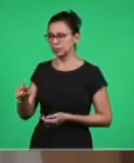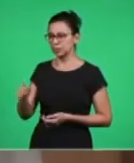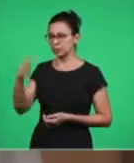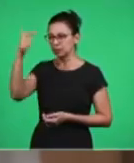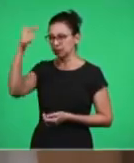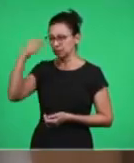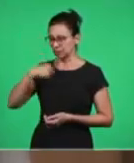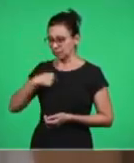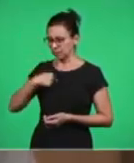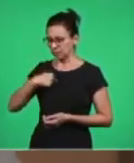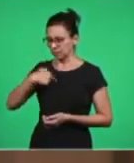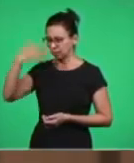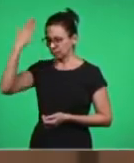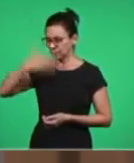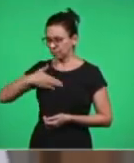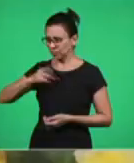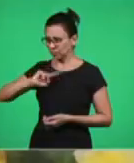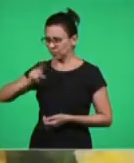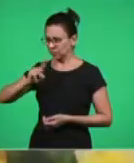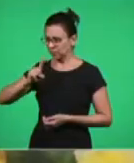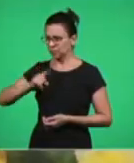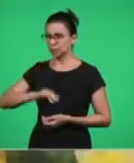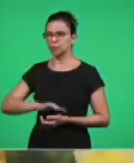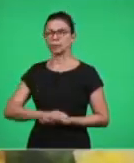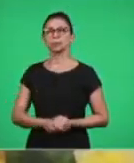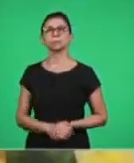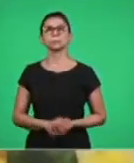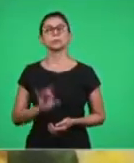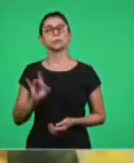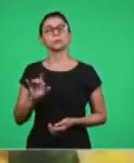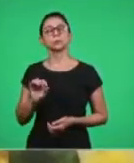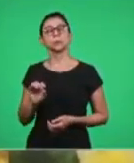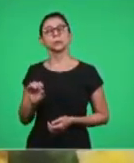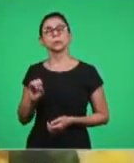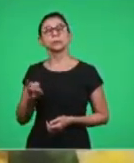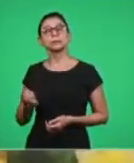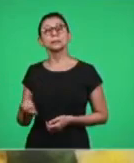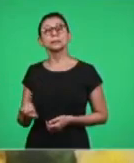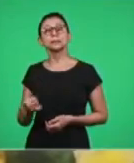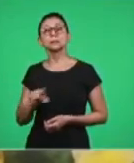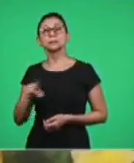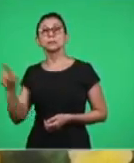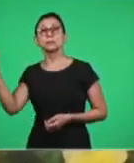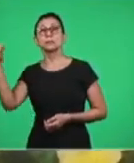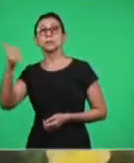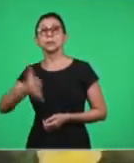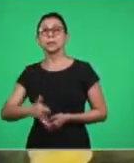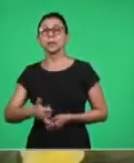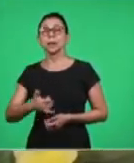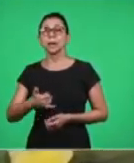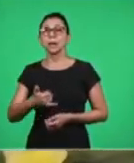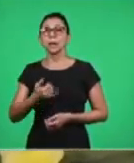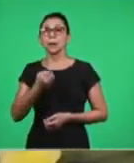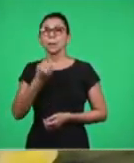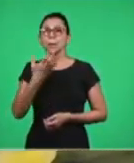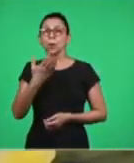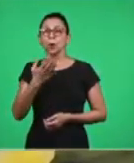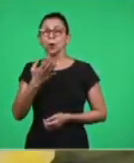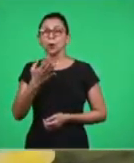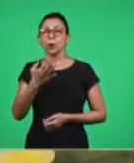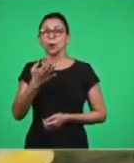me anymore until he says, blessed be the one who comes in the name of the Lord. And the